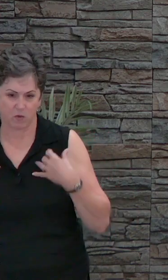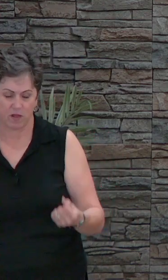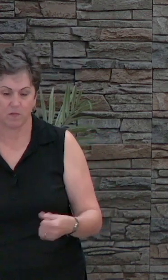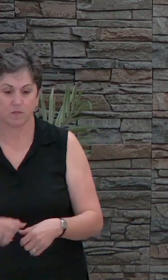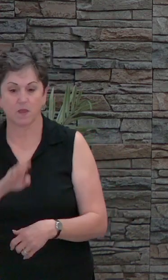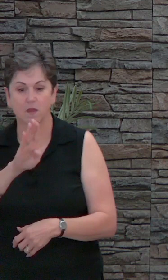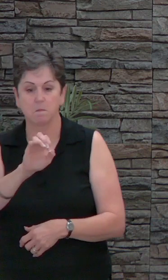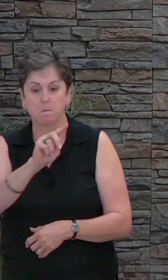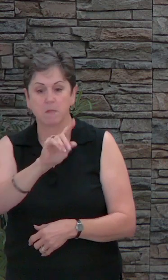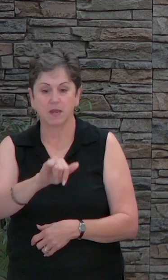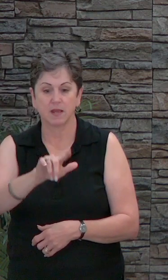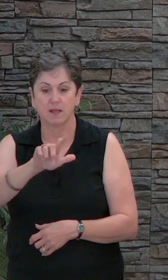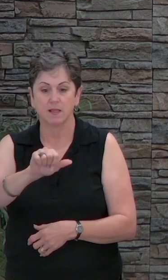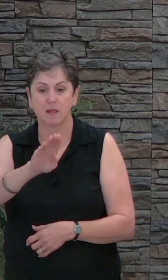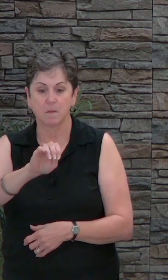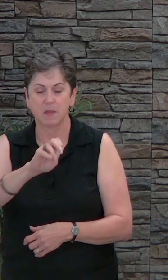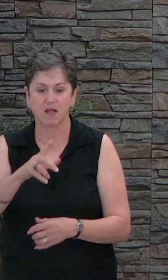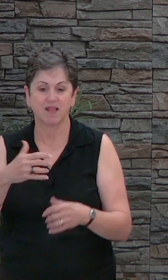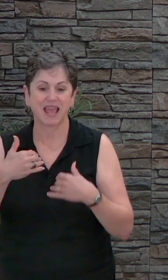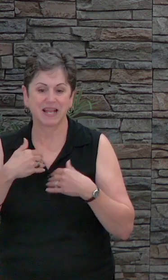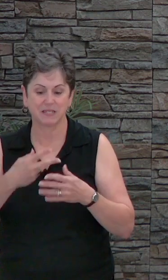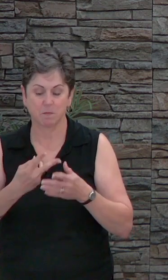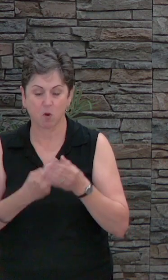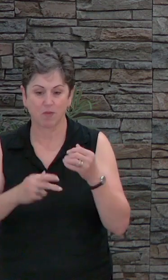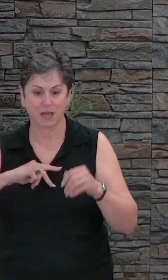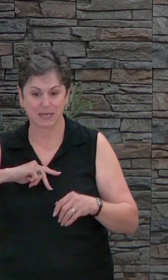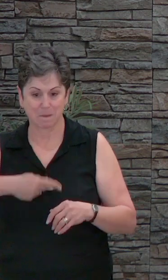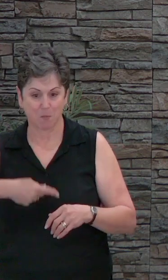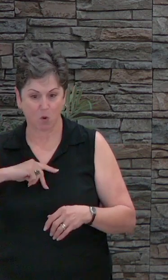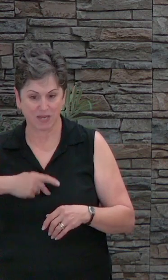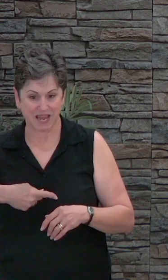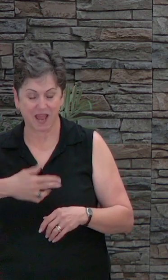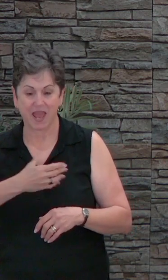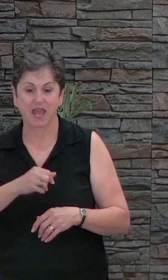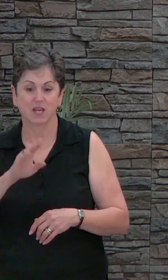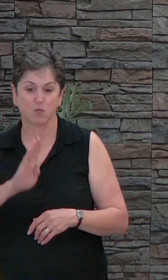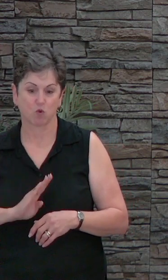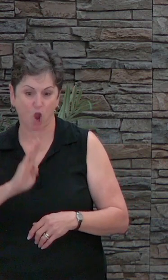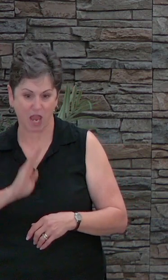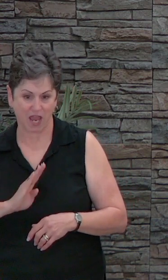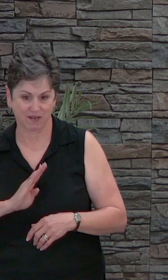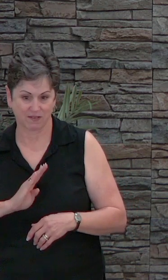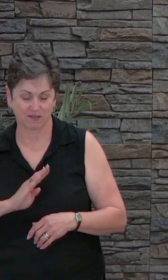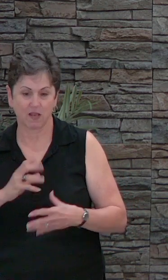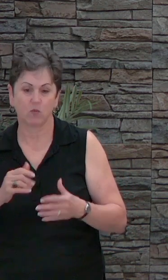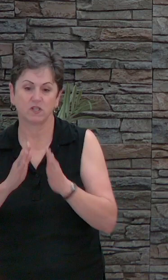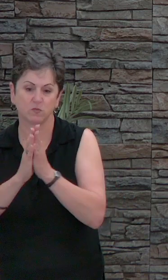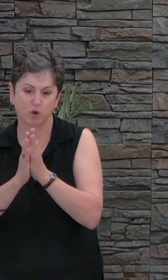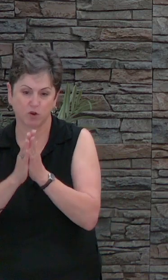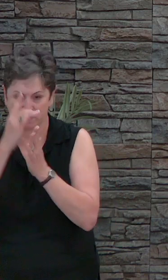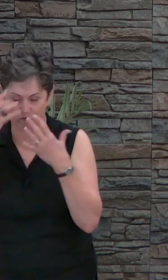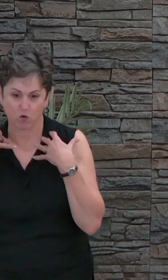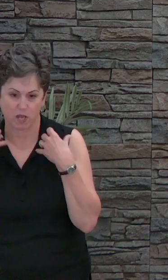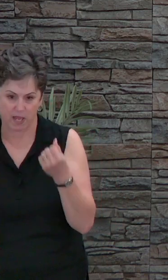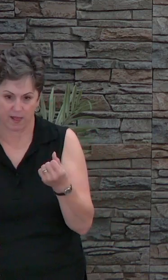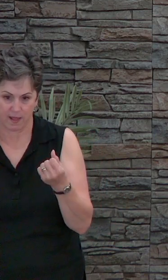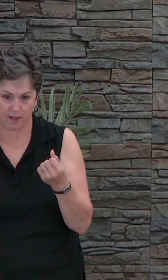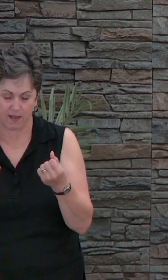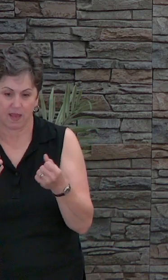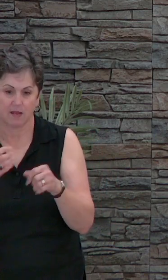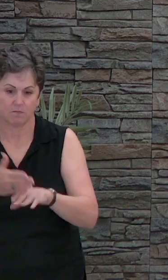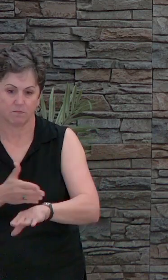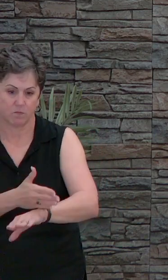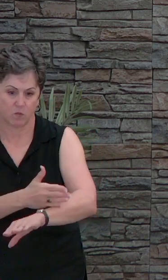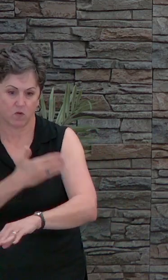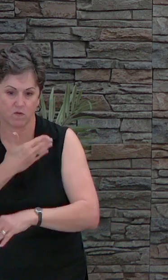Betty LaBelle is fighting both pneumonia and bronchitis and would like prayers and healing and better